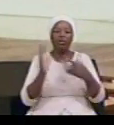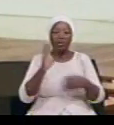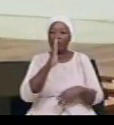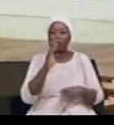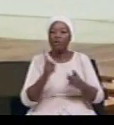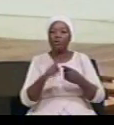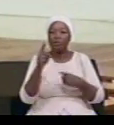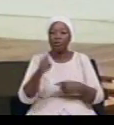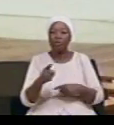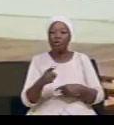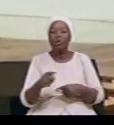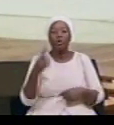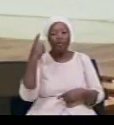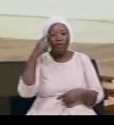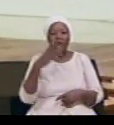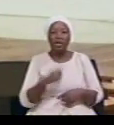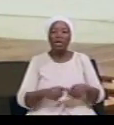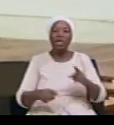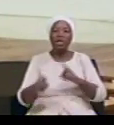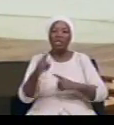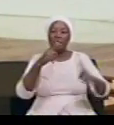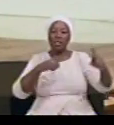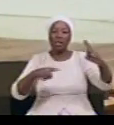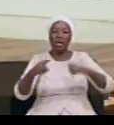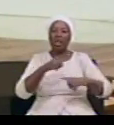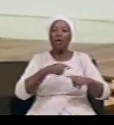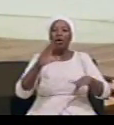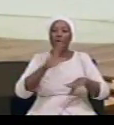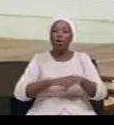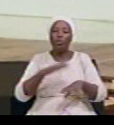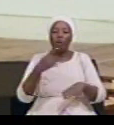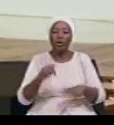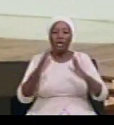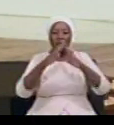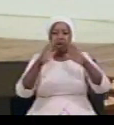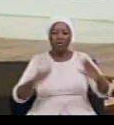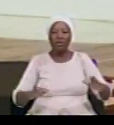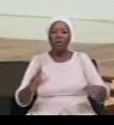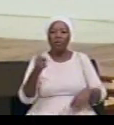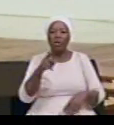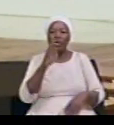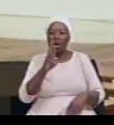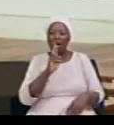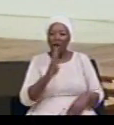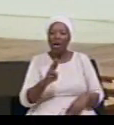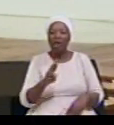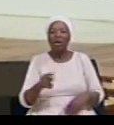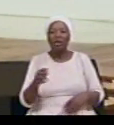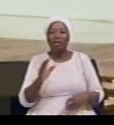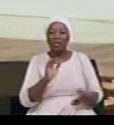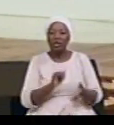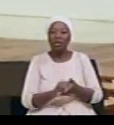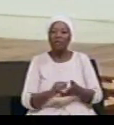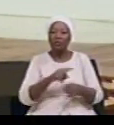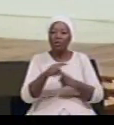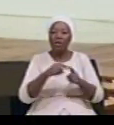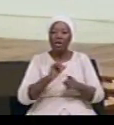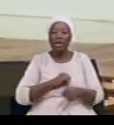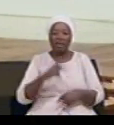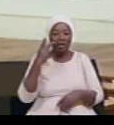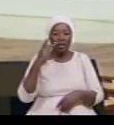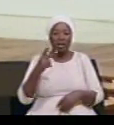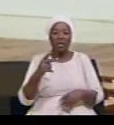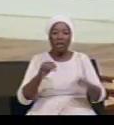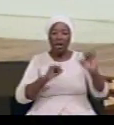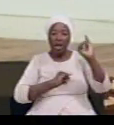the houses where ye are. And when I see the blood, I